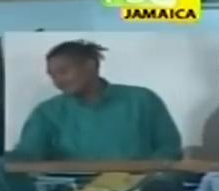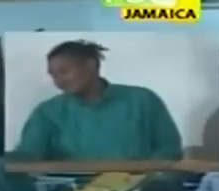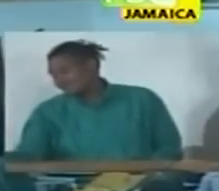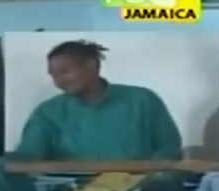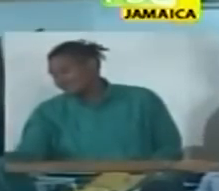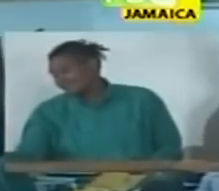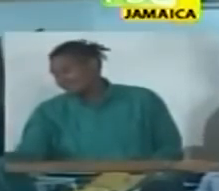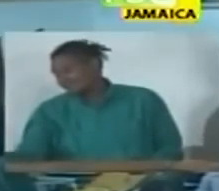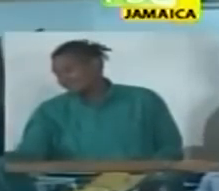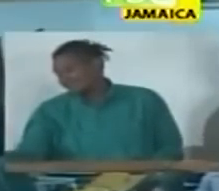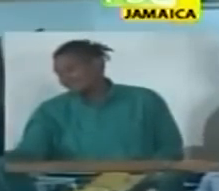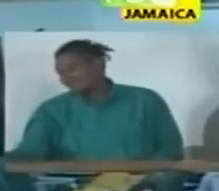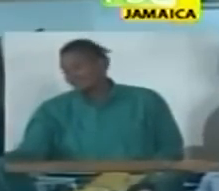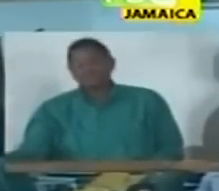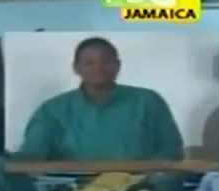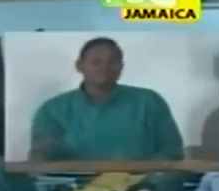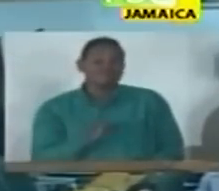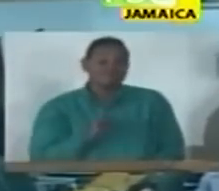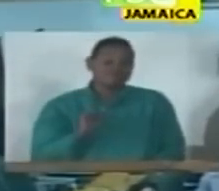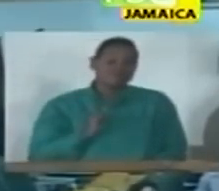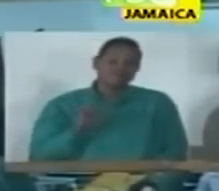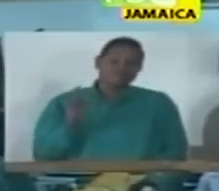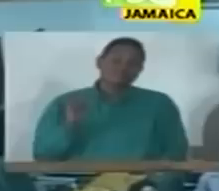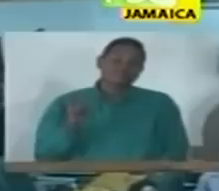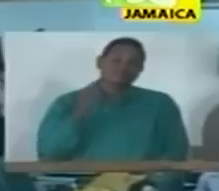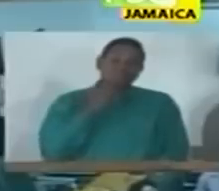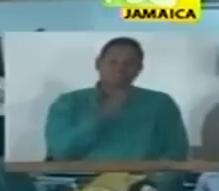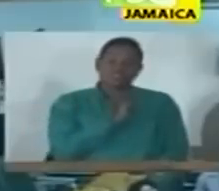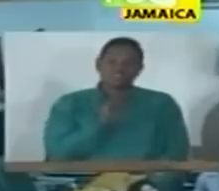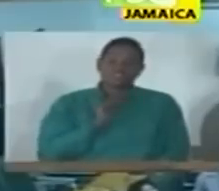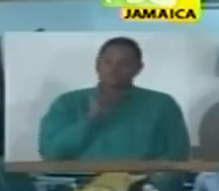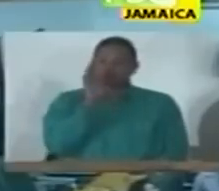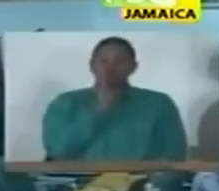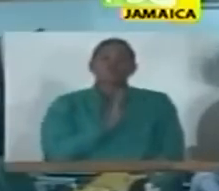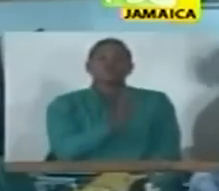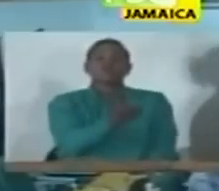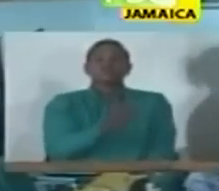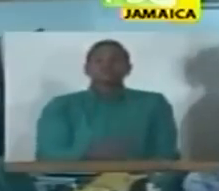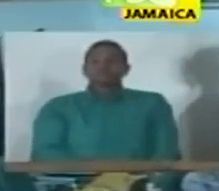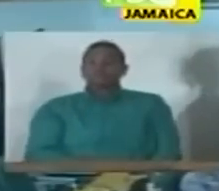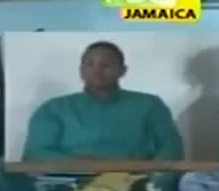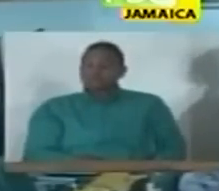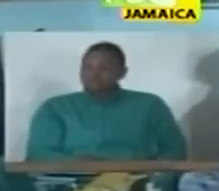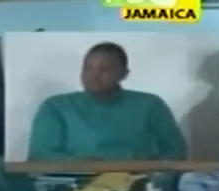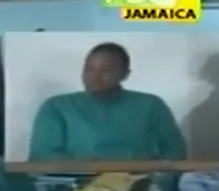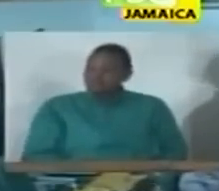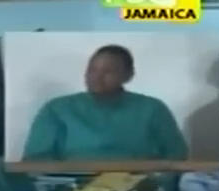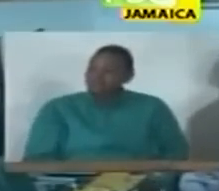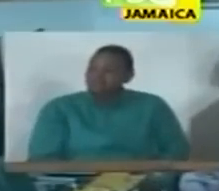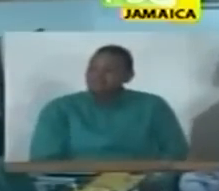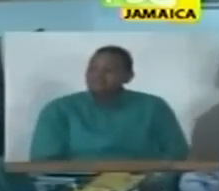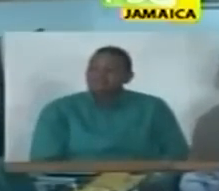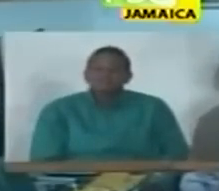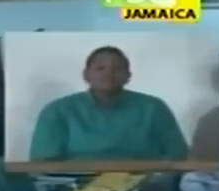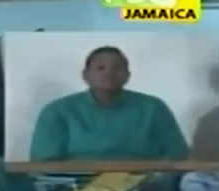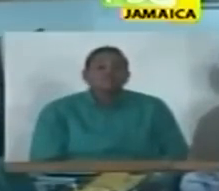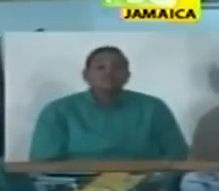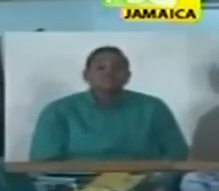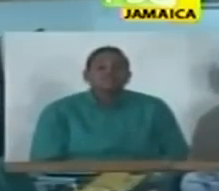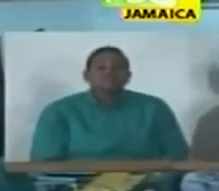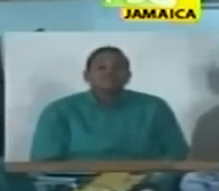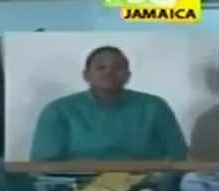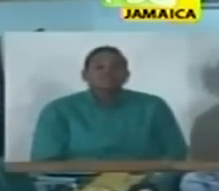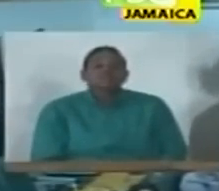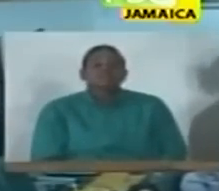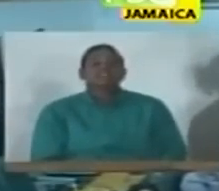Senator Knight, thank you. Senator Brown? Yeah. Mr. President, the event which